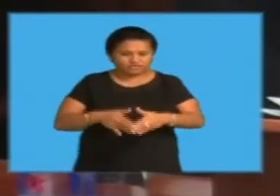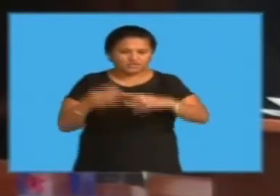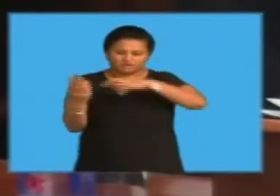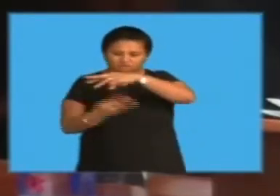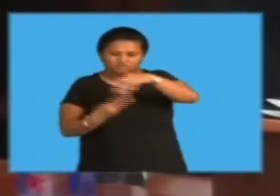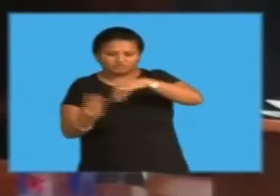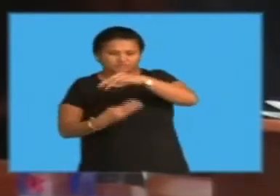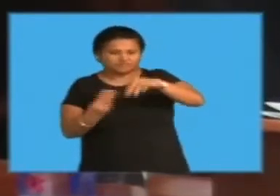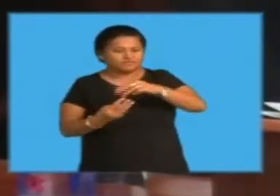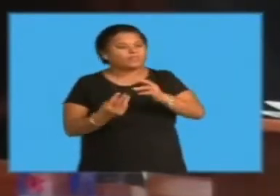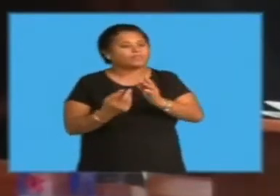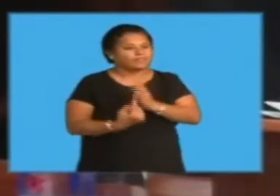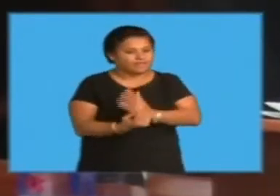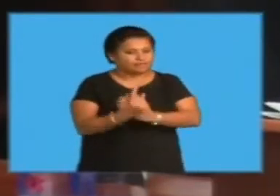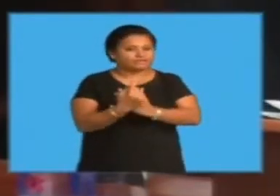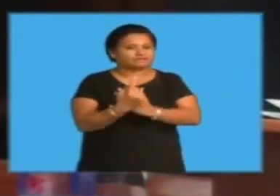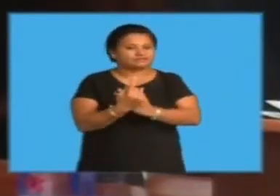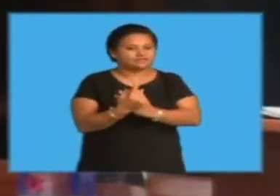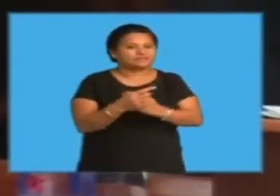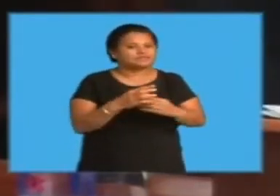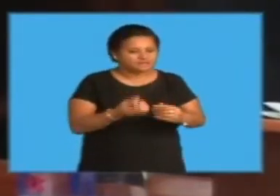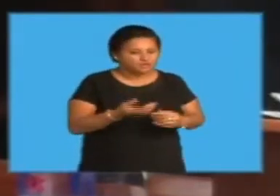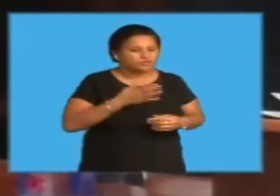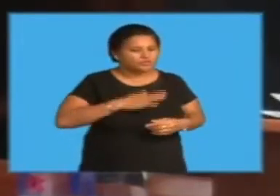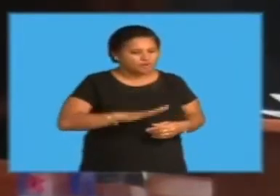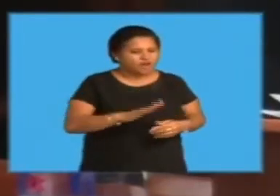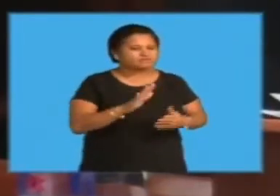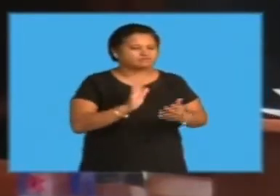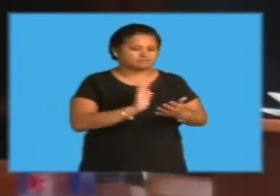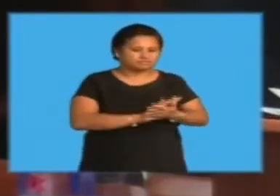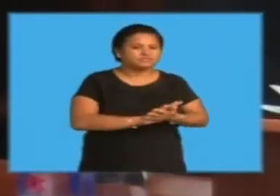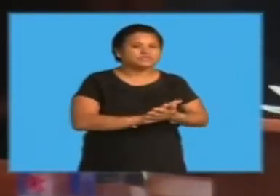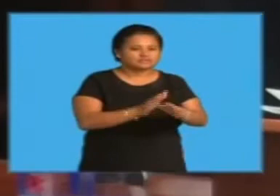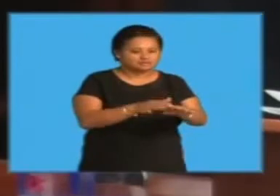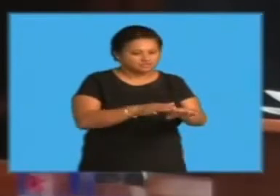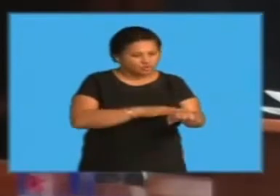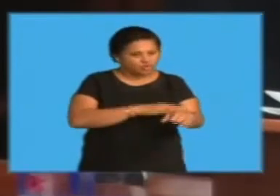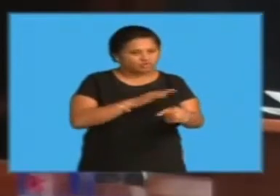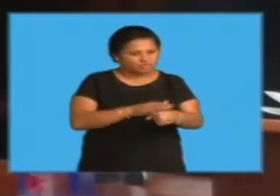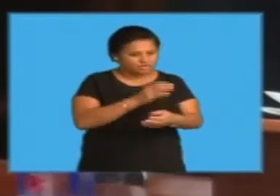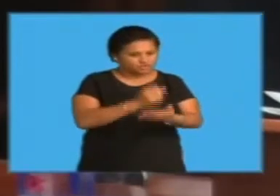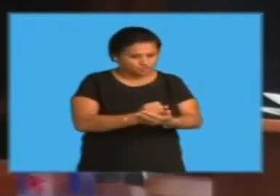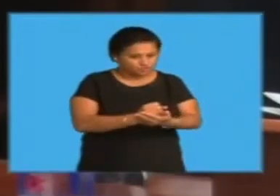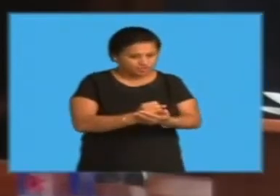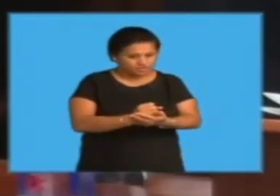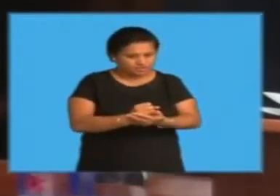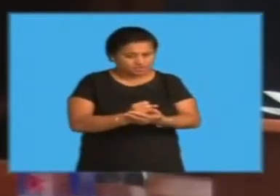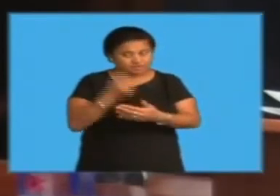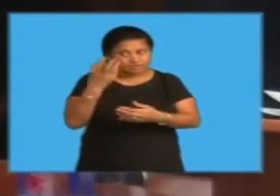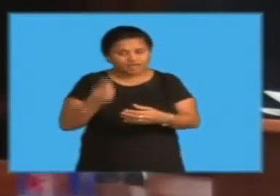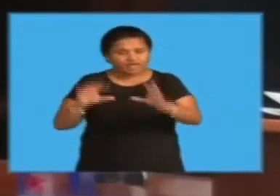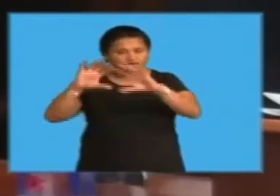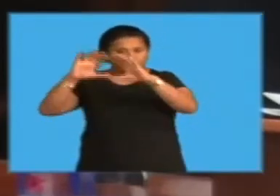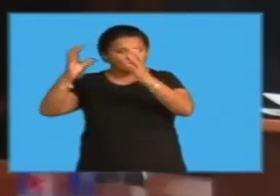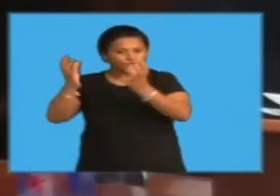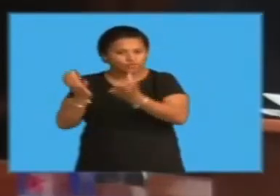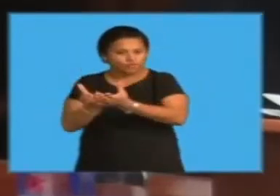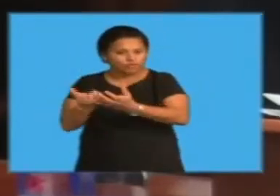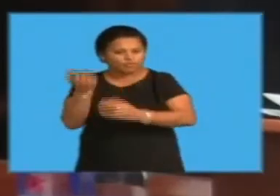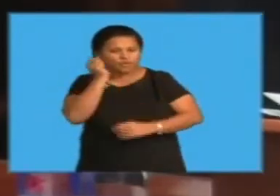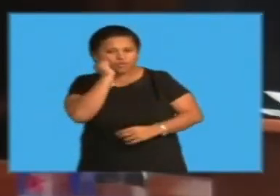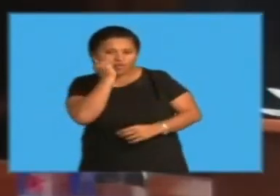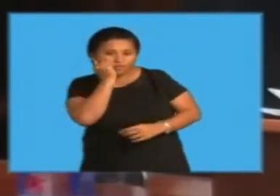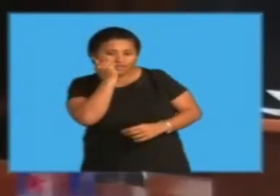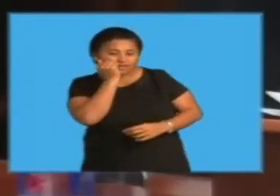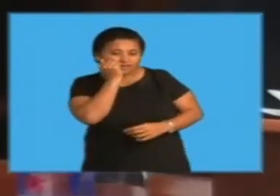storms that are surely influenced by global warming. The mighty city of Houston, with some